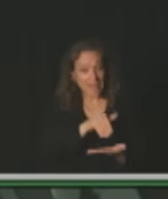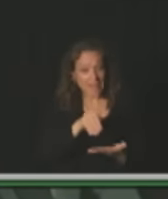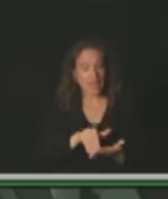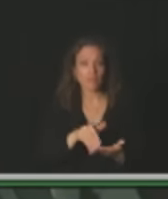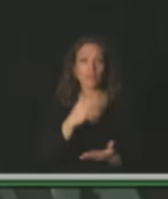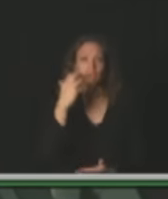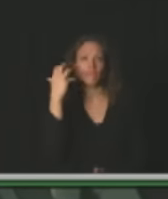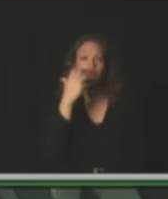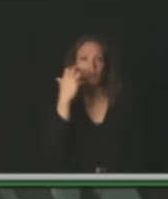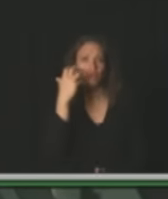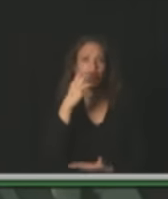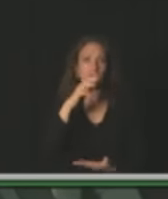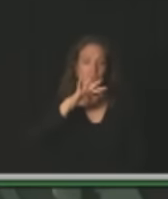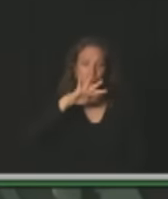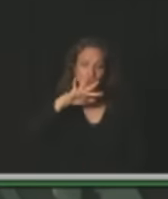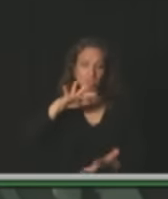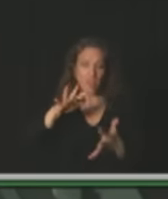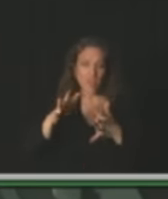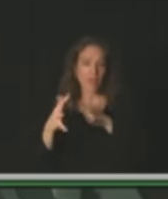transforming this region.